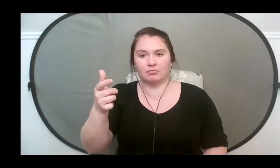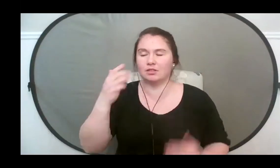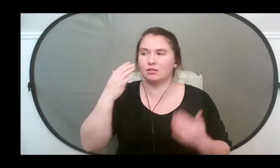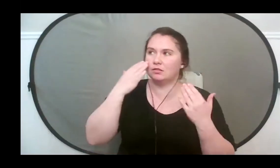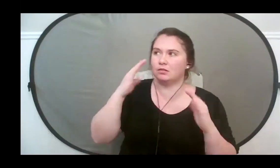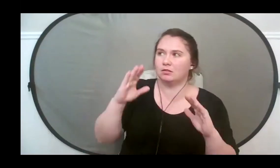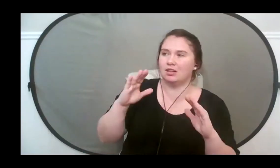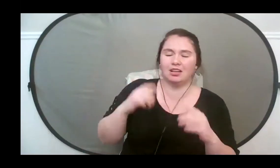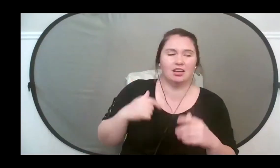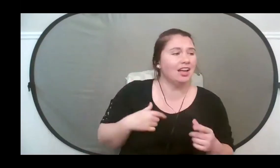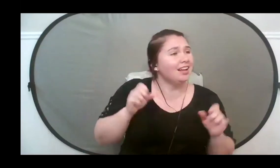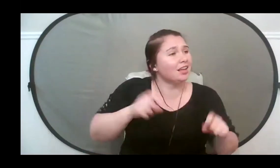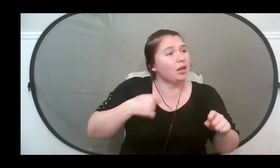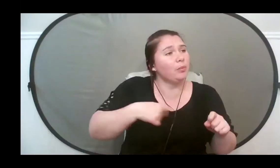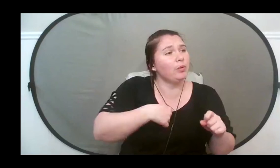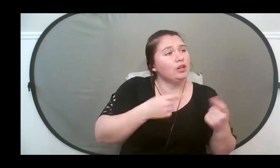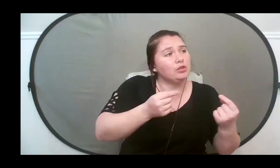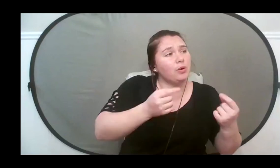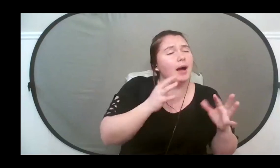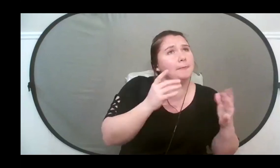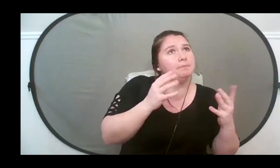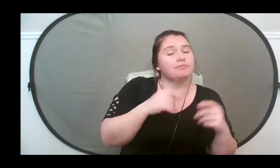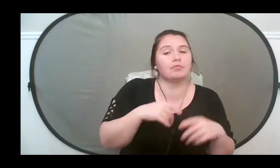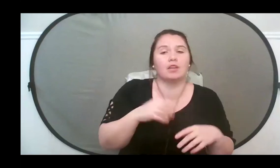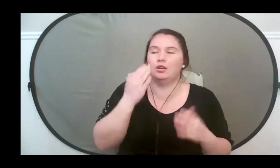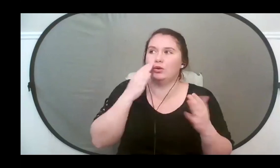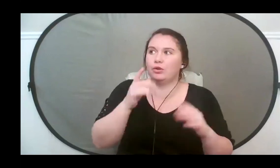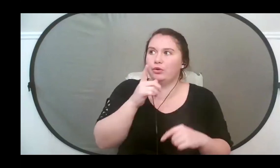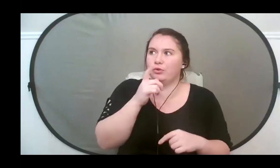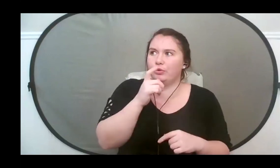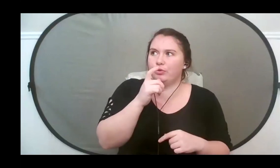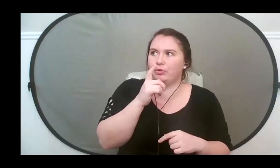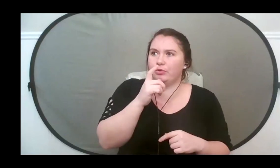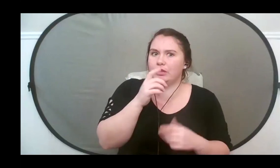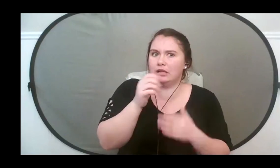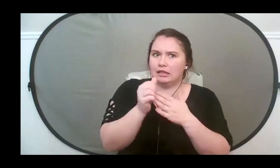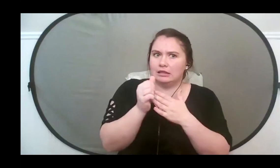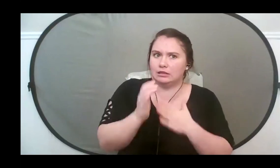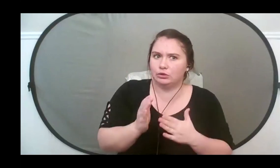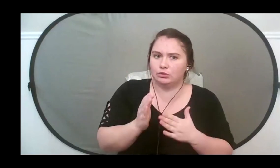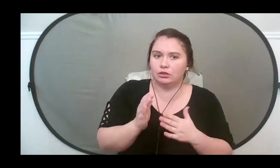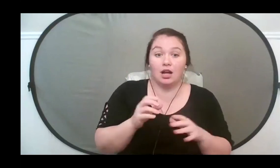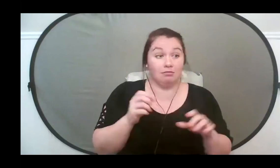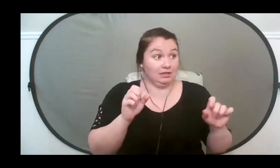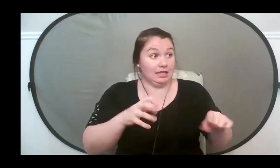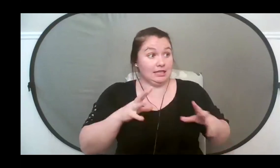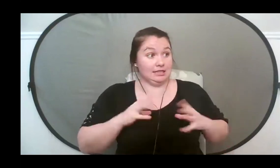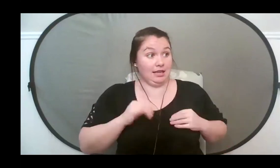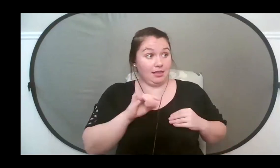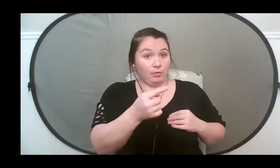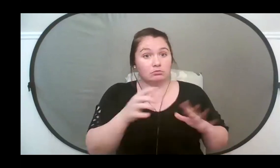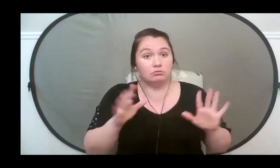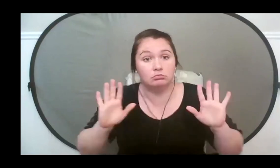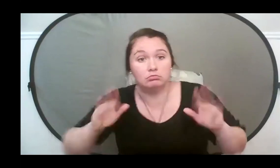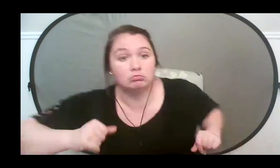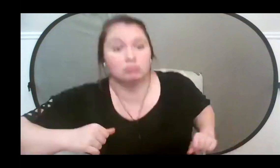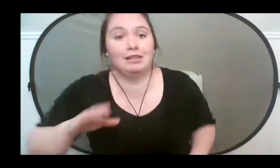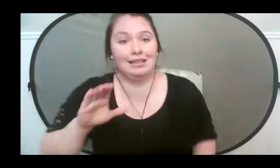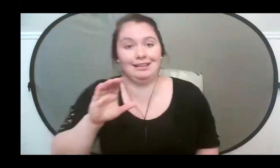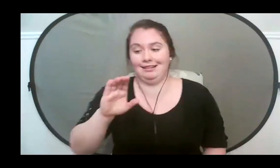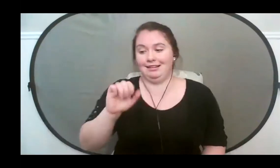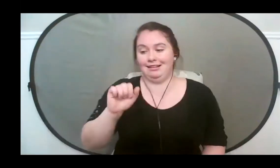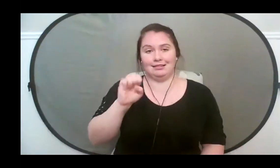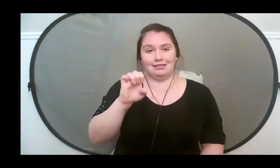do we know who the first group was by chance? Casey, I can take that one. Okay. So my group,